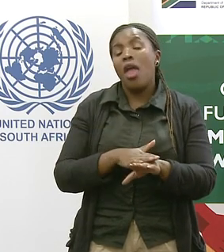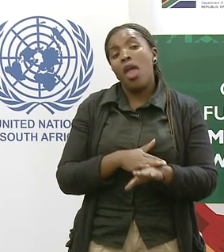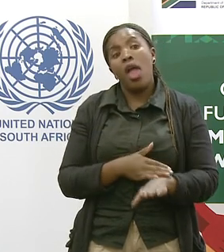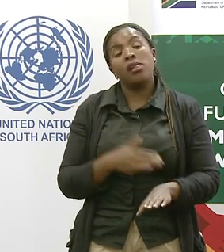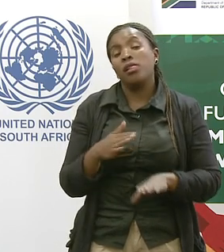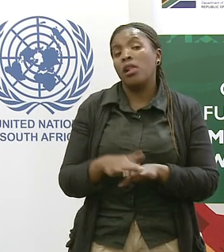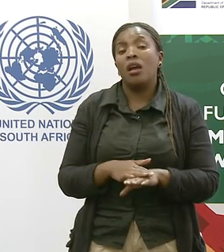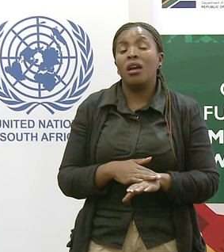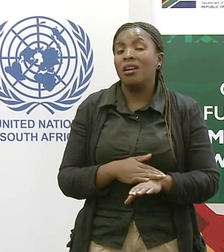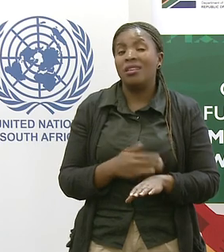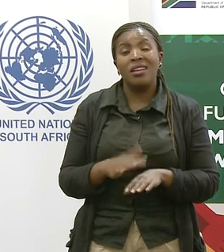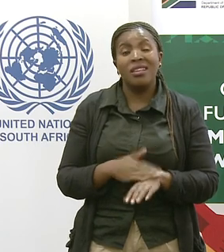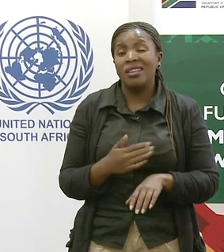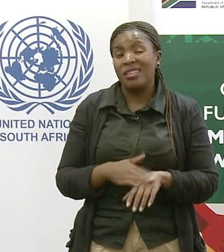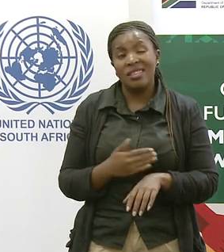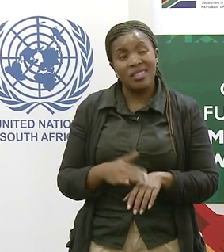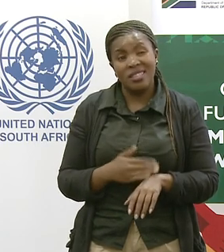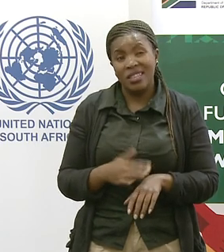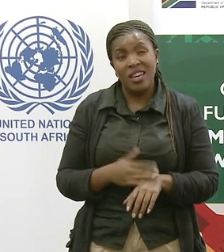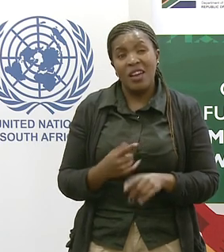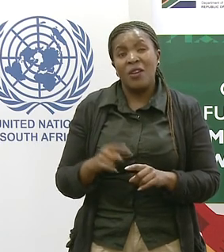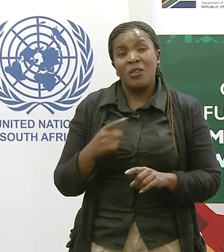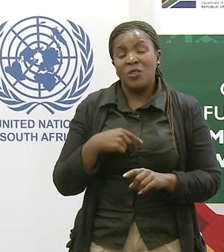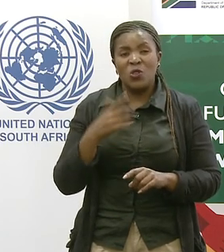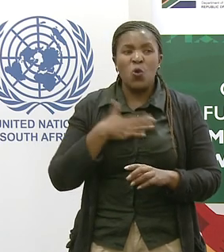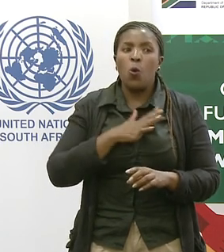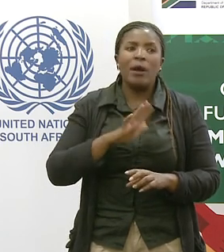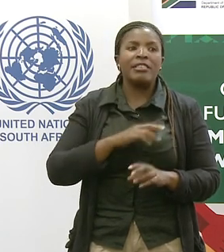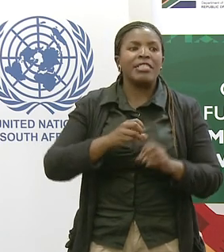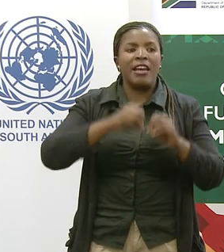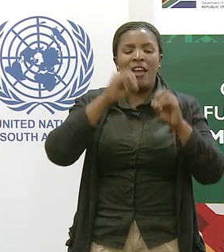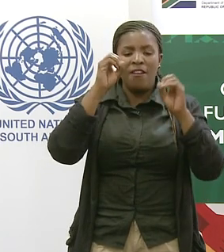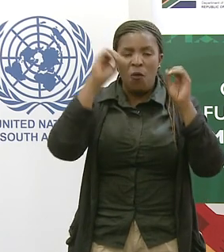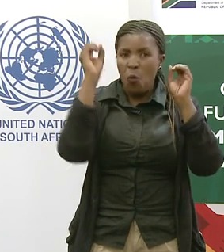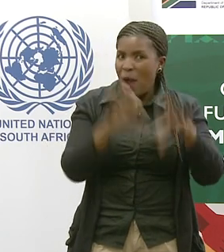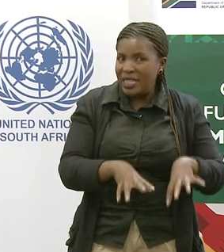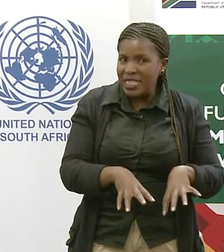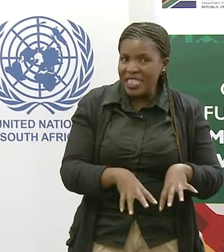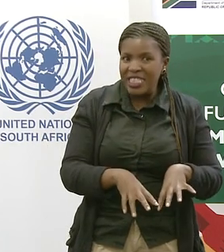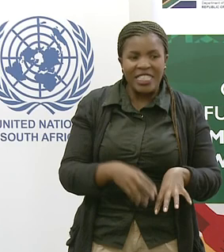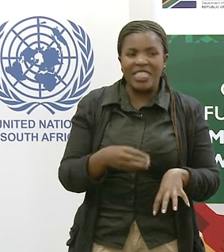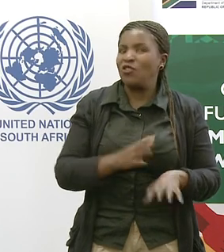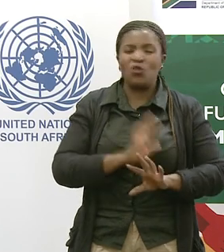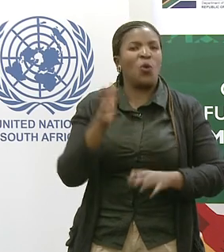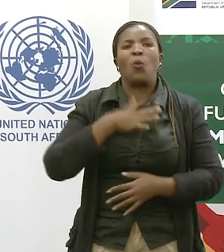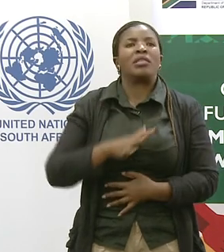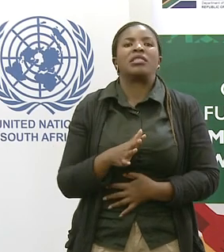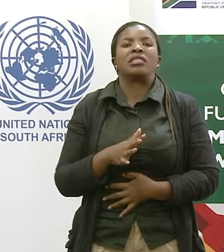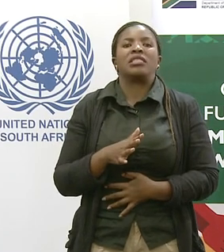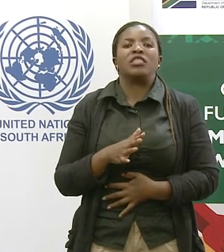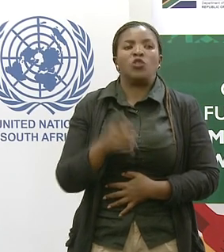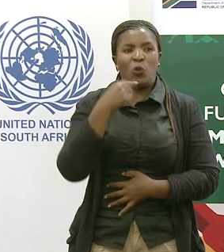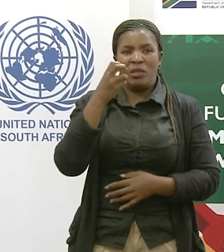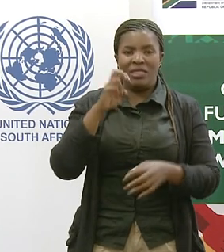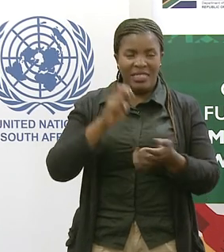want fruitless and wasteful expenditure. So you need to eat and get as full as